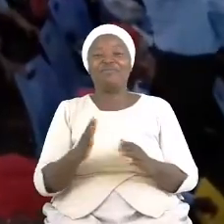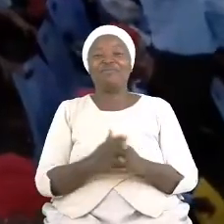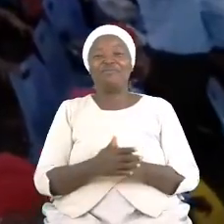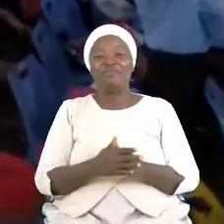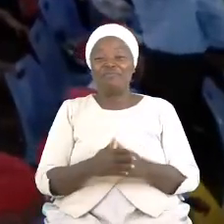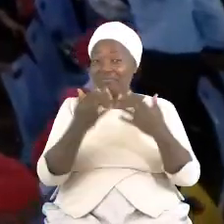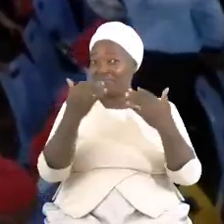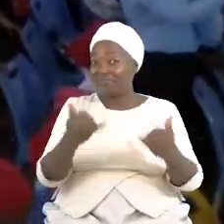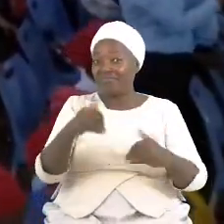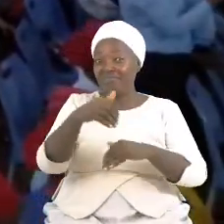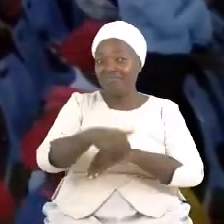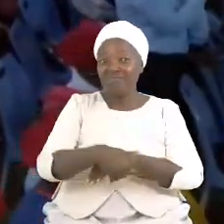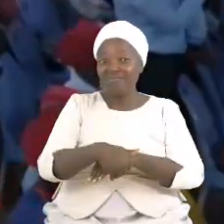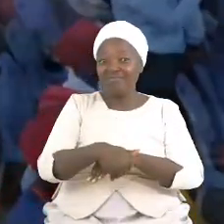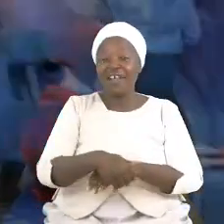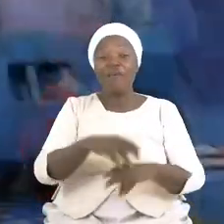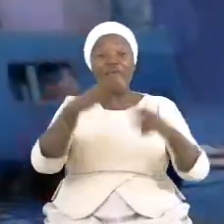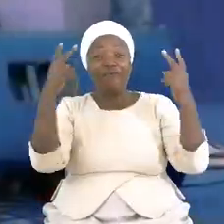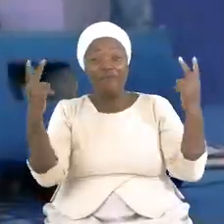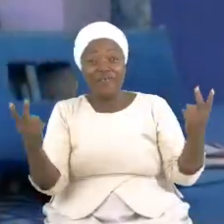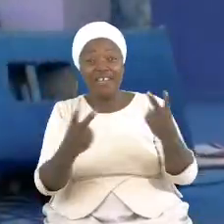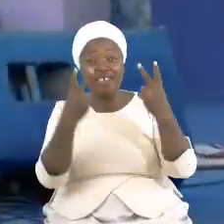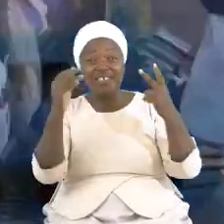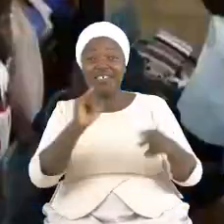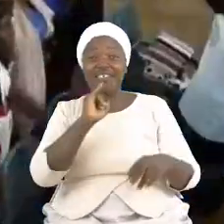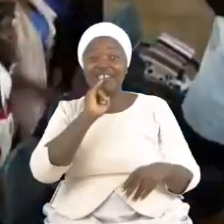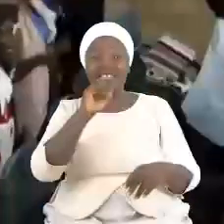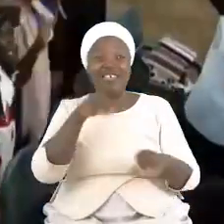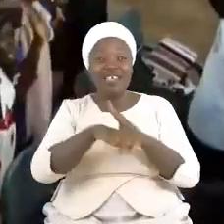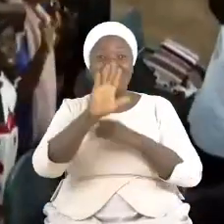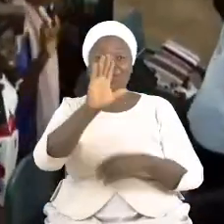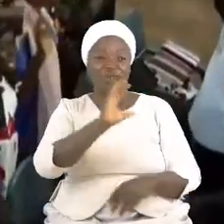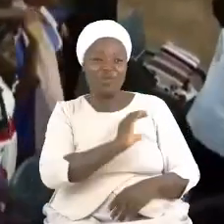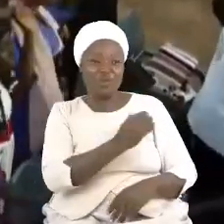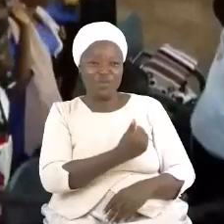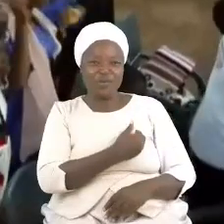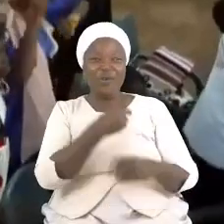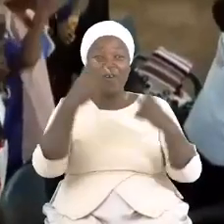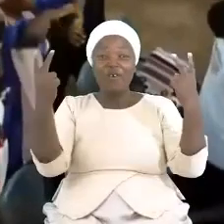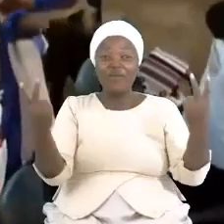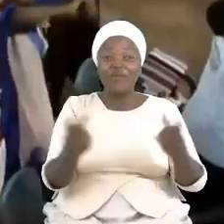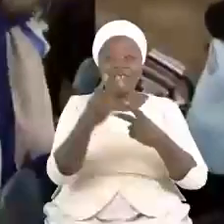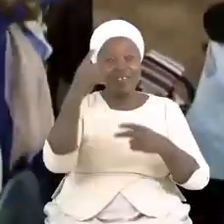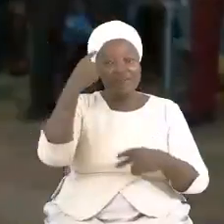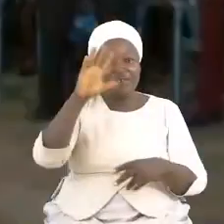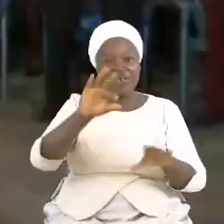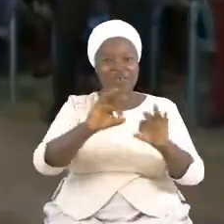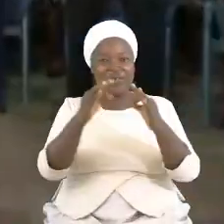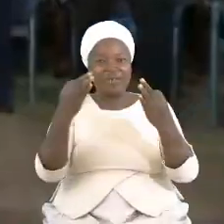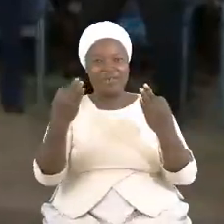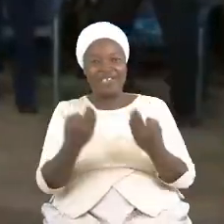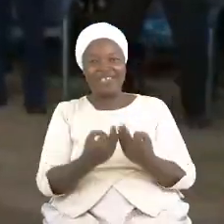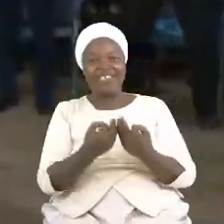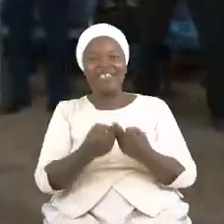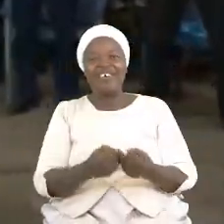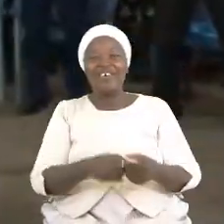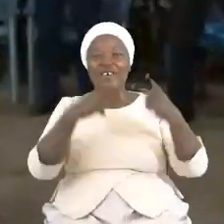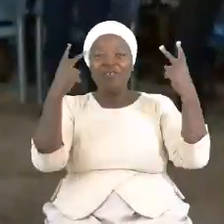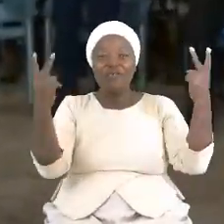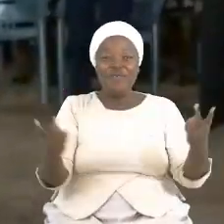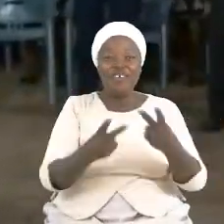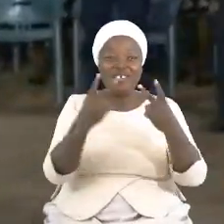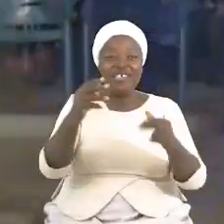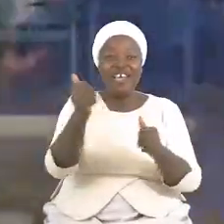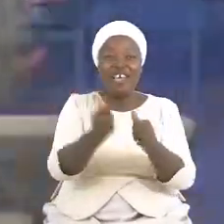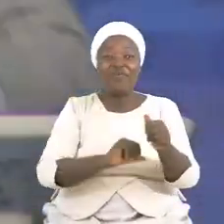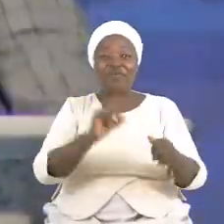Tonight, victory in your soul, victory for your family, victory everywhere